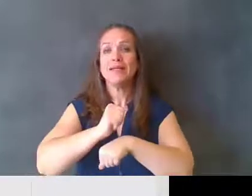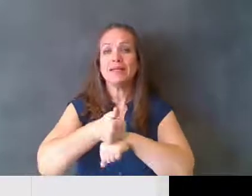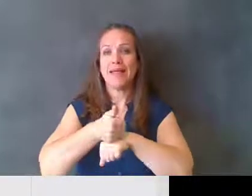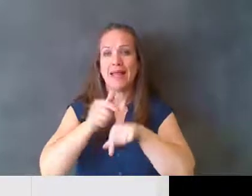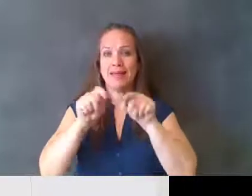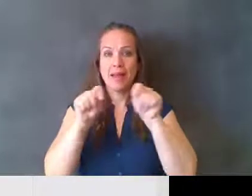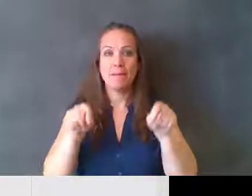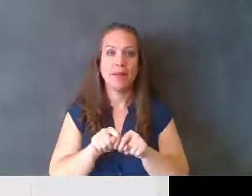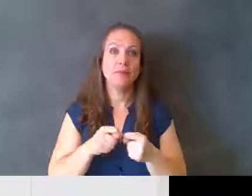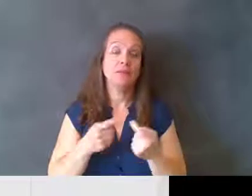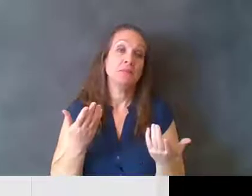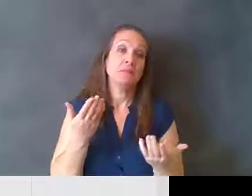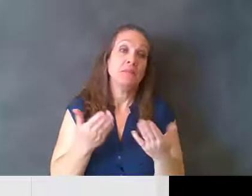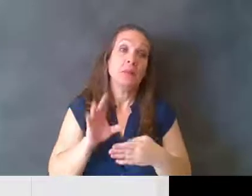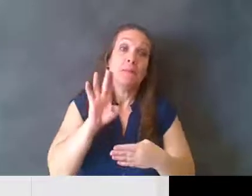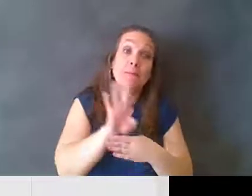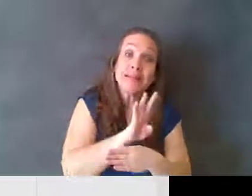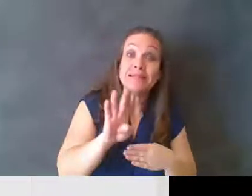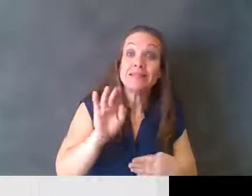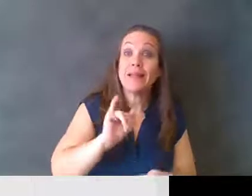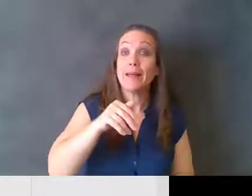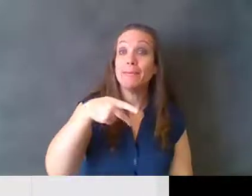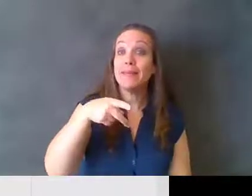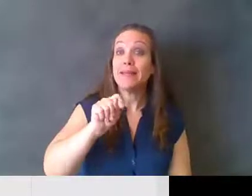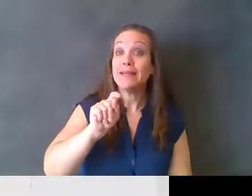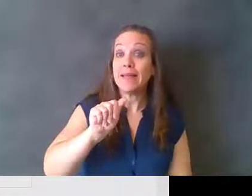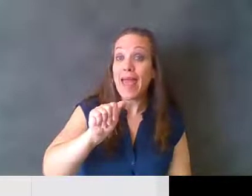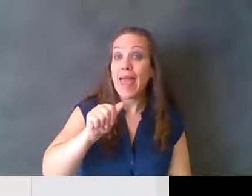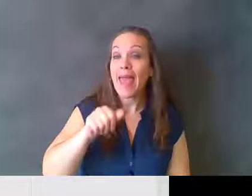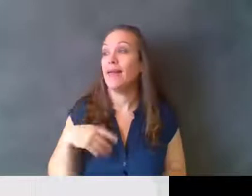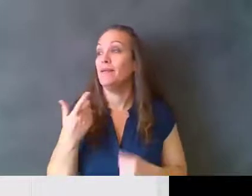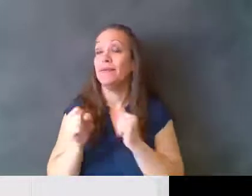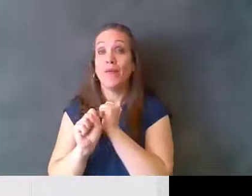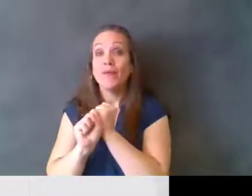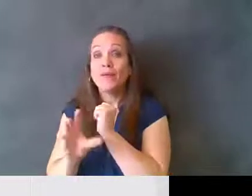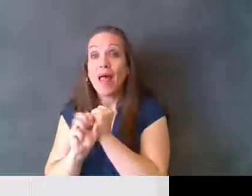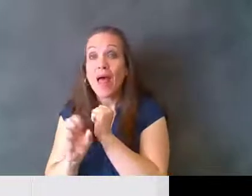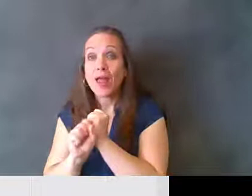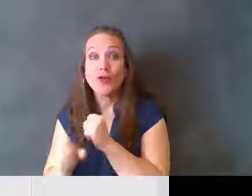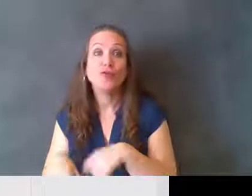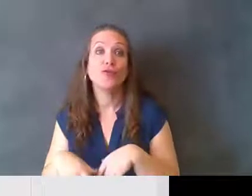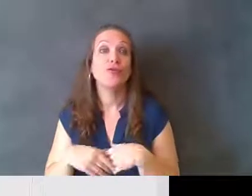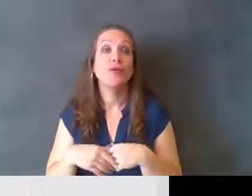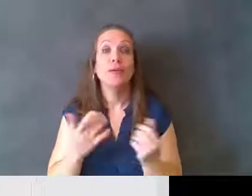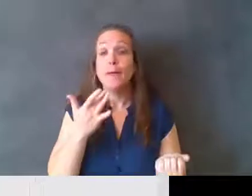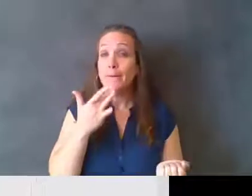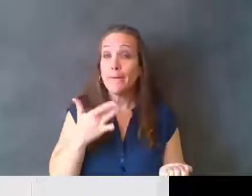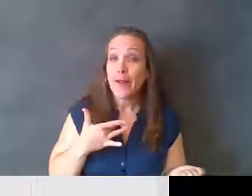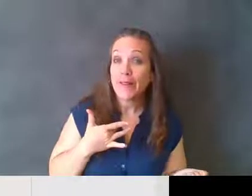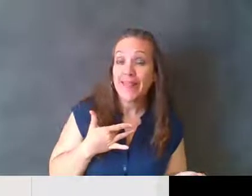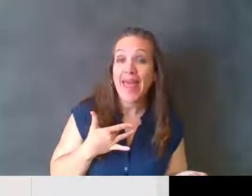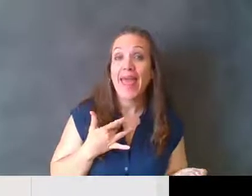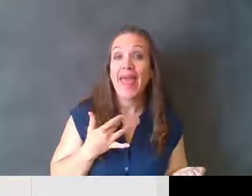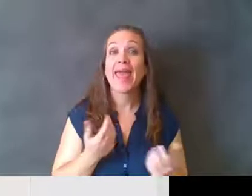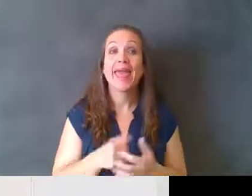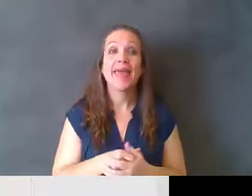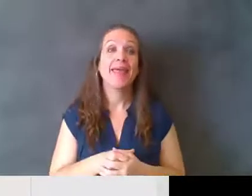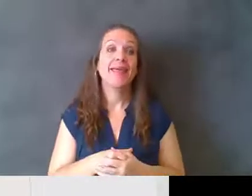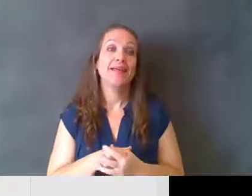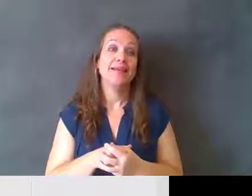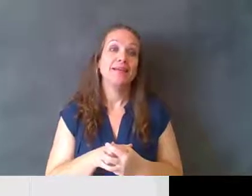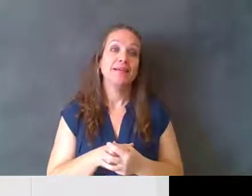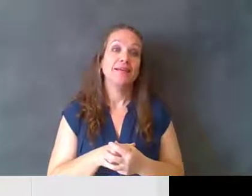a PTA agenda or a seasonal event flyer. It has templates for birthdays, so a birthday invitation